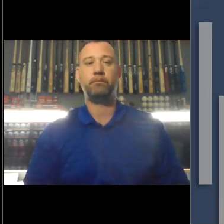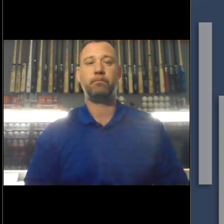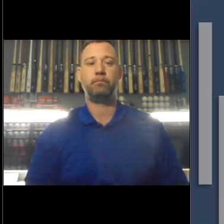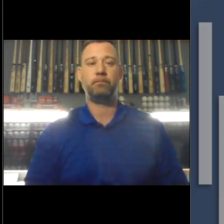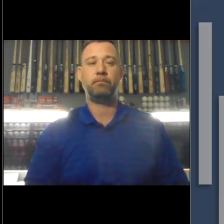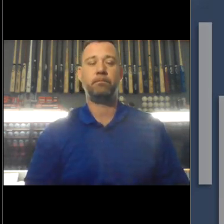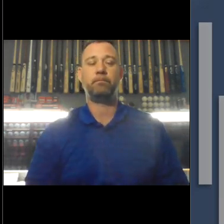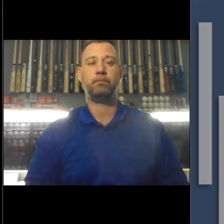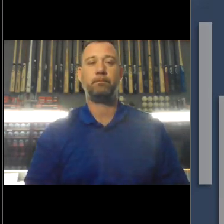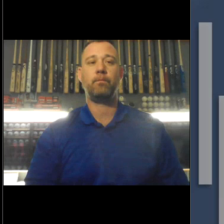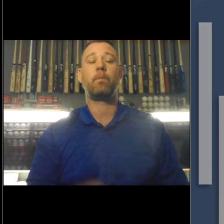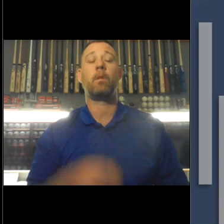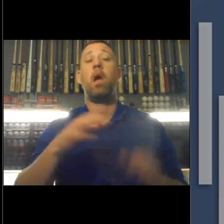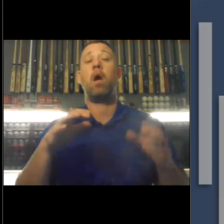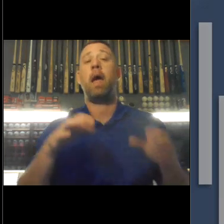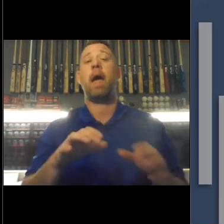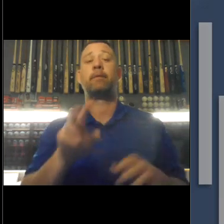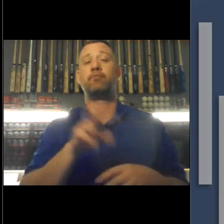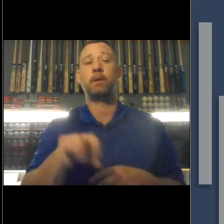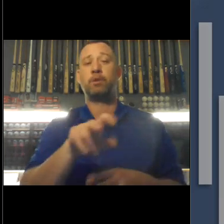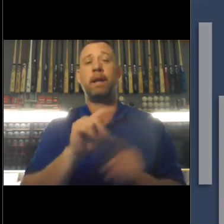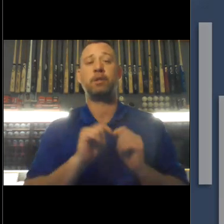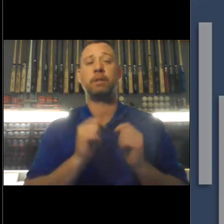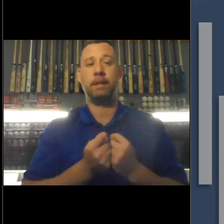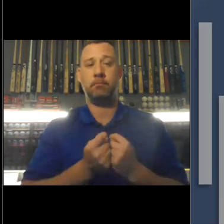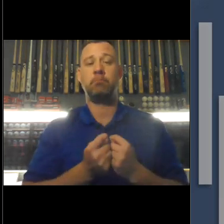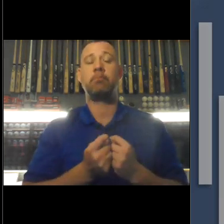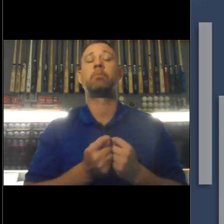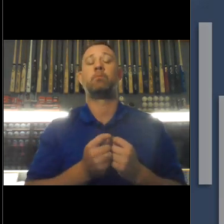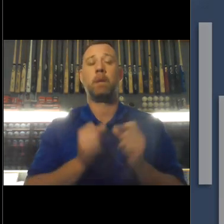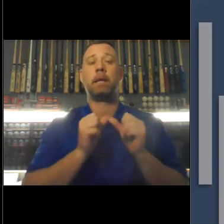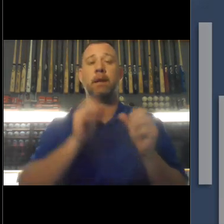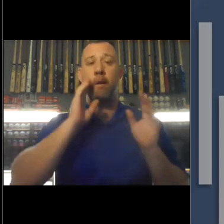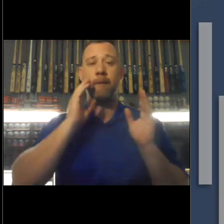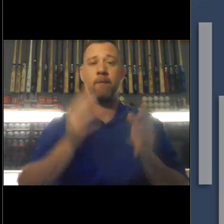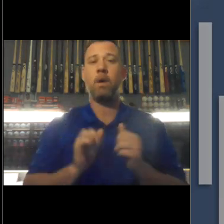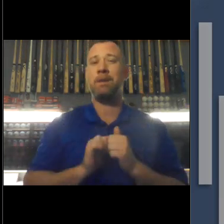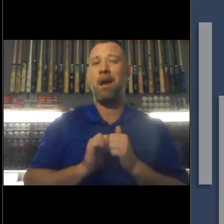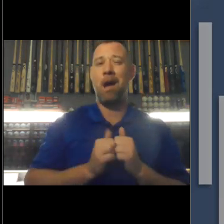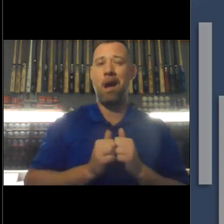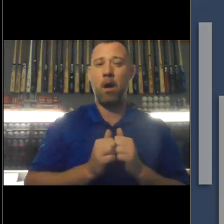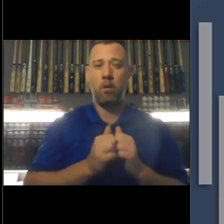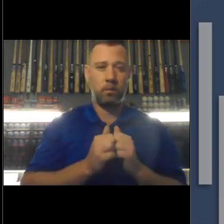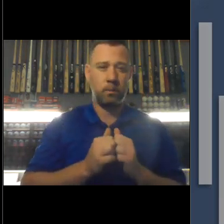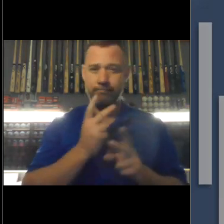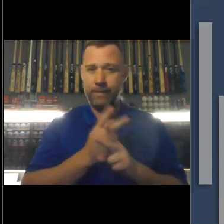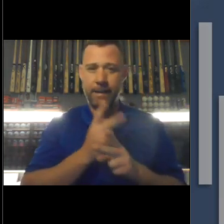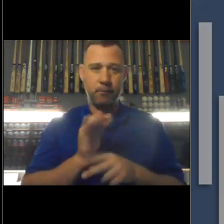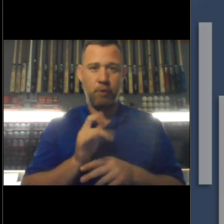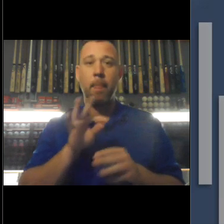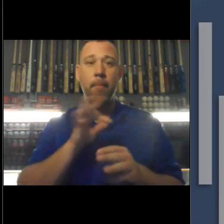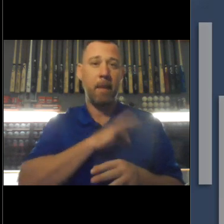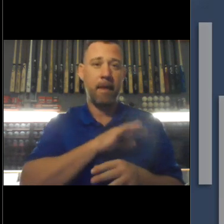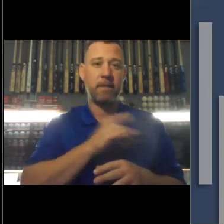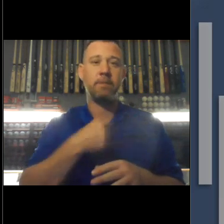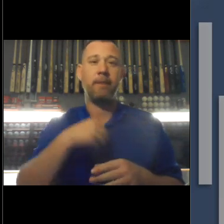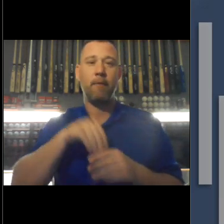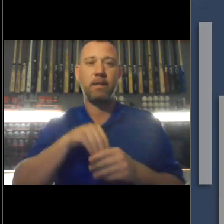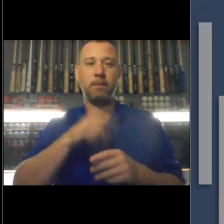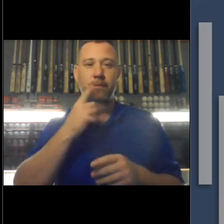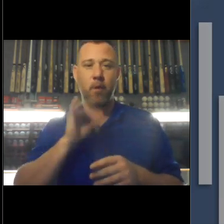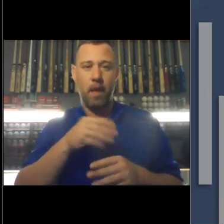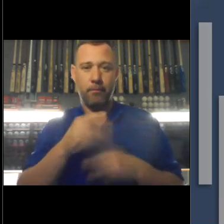Our active transportation program team also continues to focus on how we track and measure the benefits of our investments for that program. We have